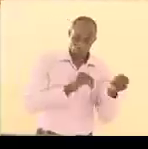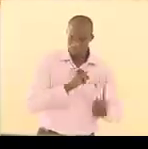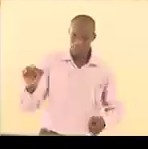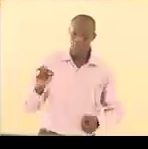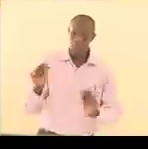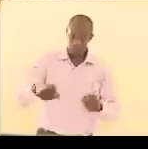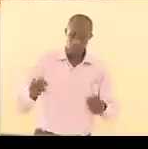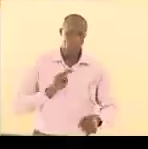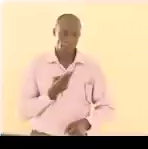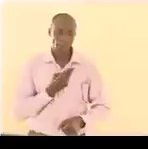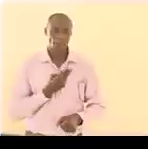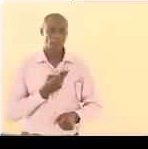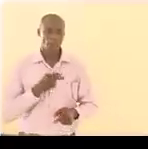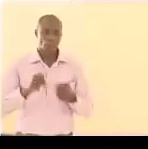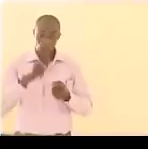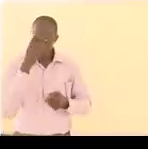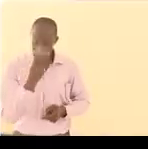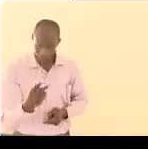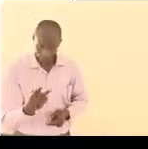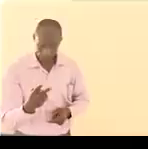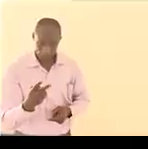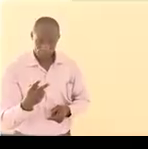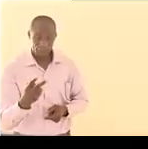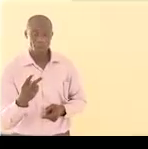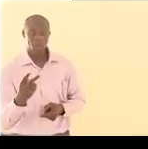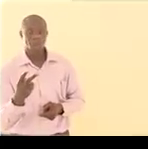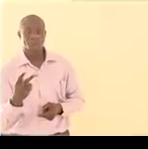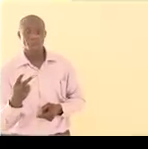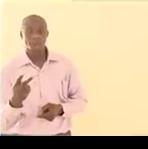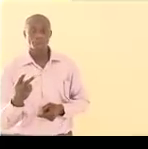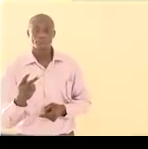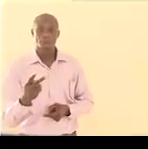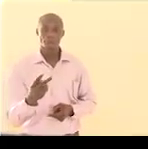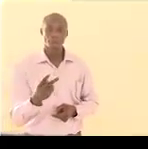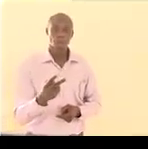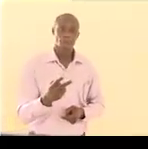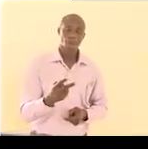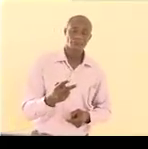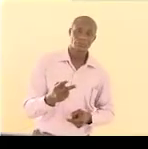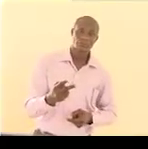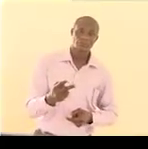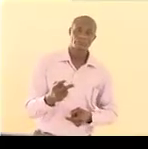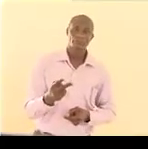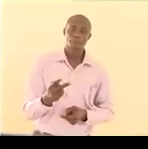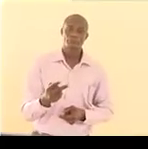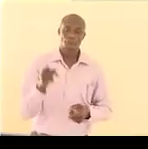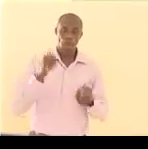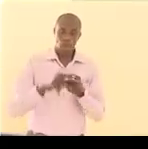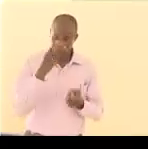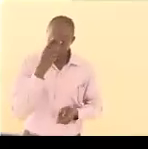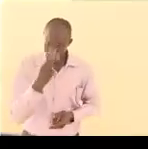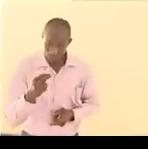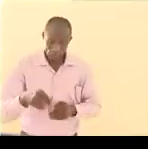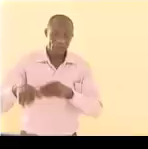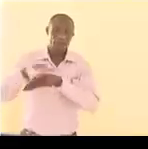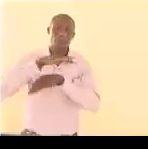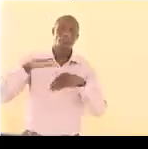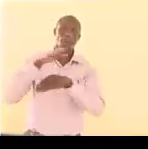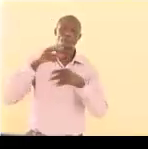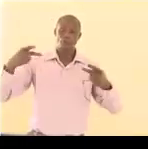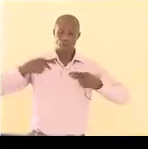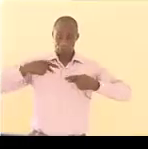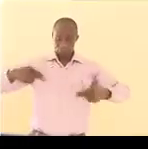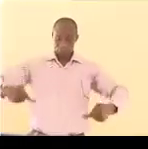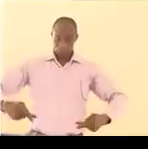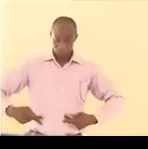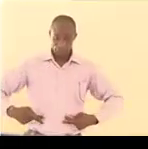True believing enables us to see, and see, that see has quotation marks, isn't it? To see